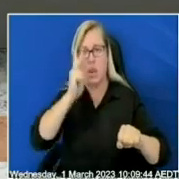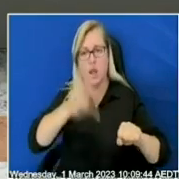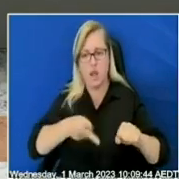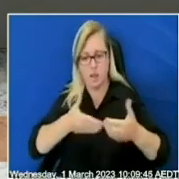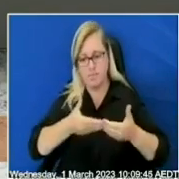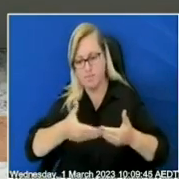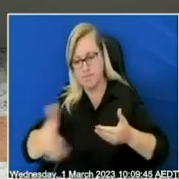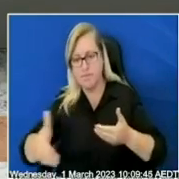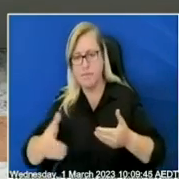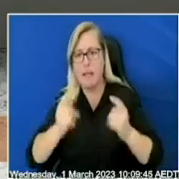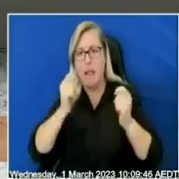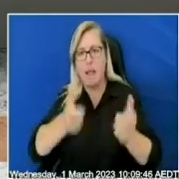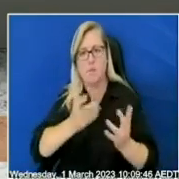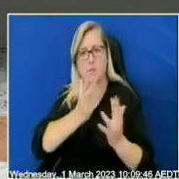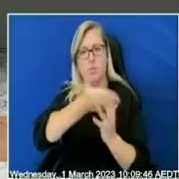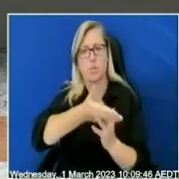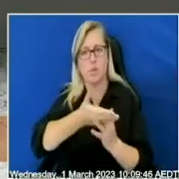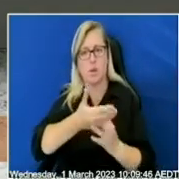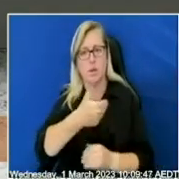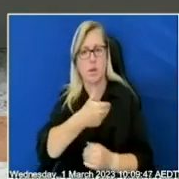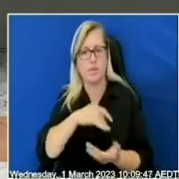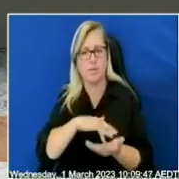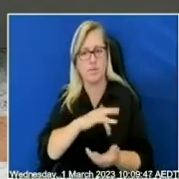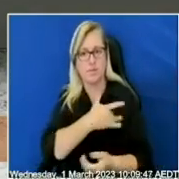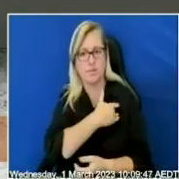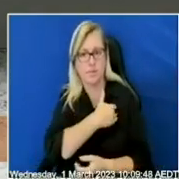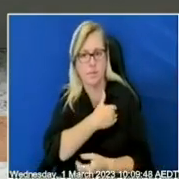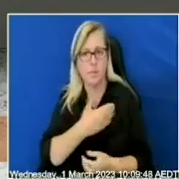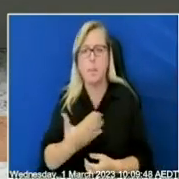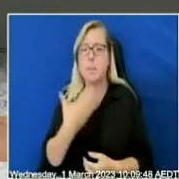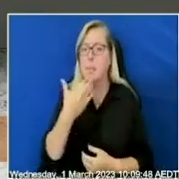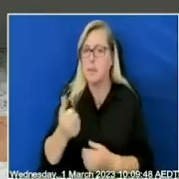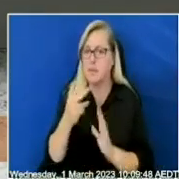Could I ask that the video be played now? Thank you.